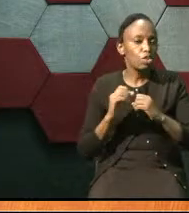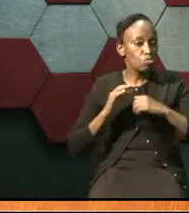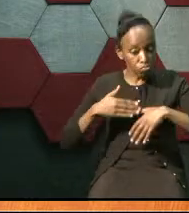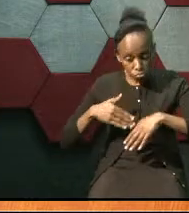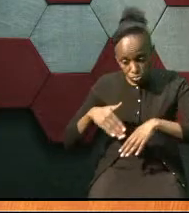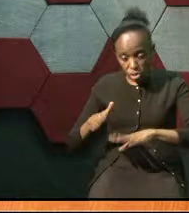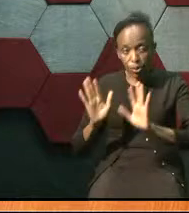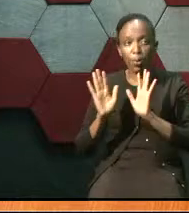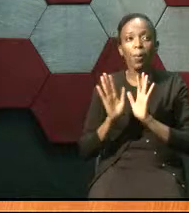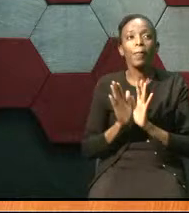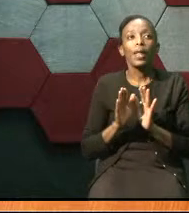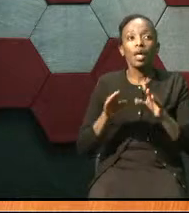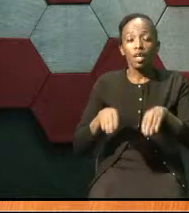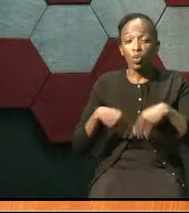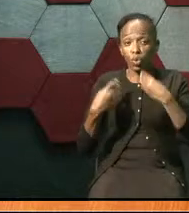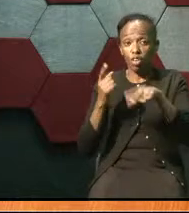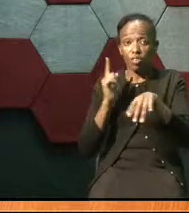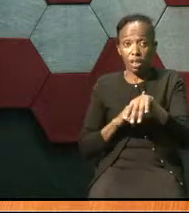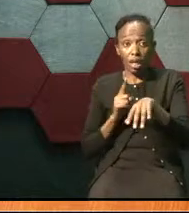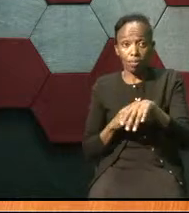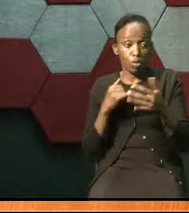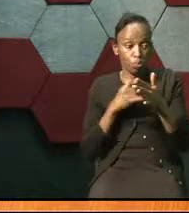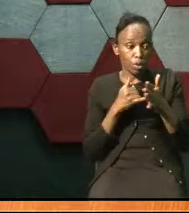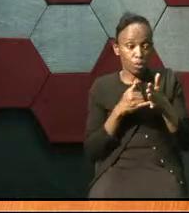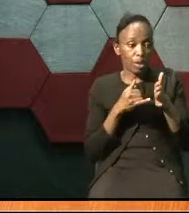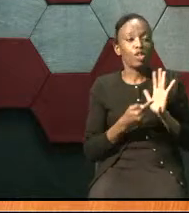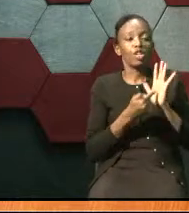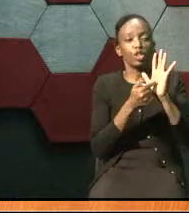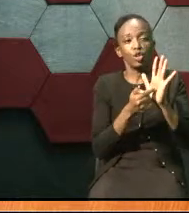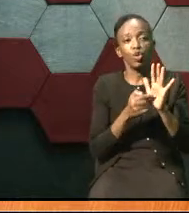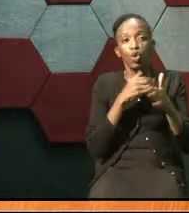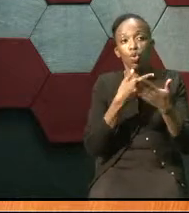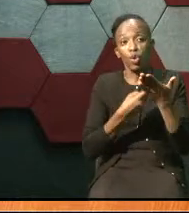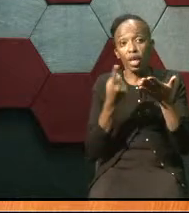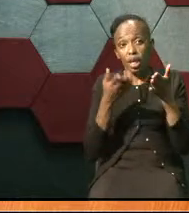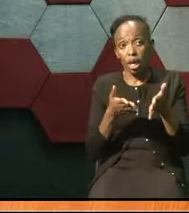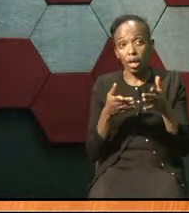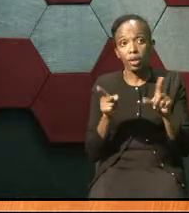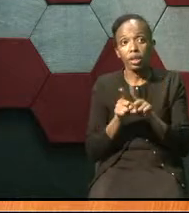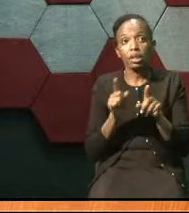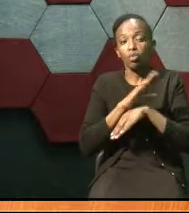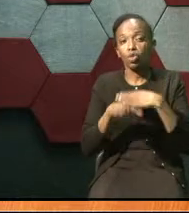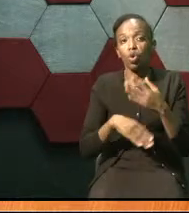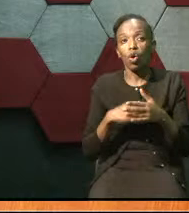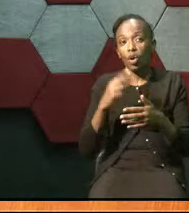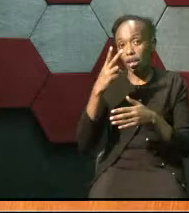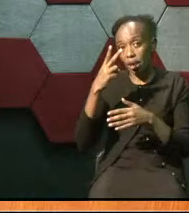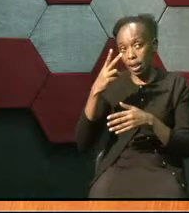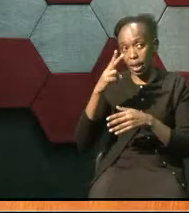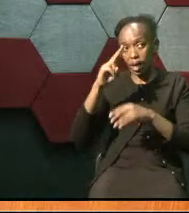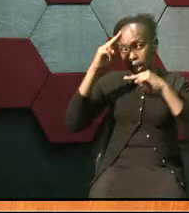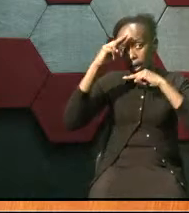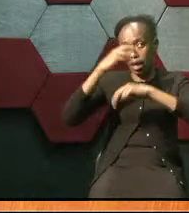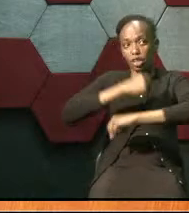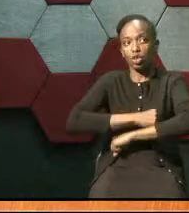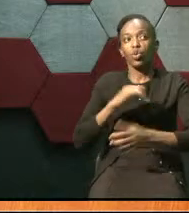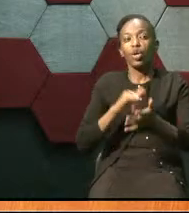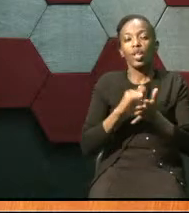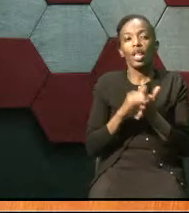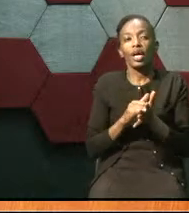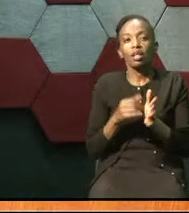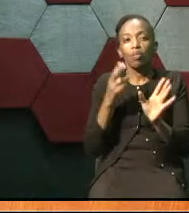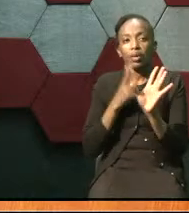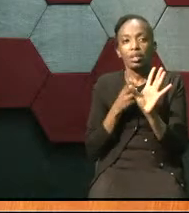it and offered that time to attend the exhibition this week. And to all the secondary schools that participated,